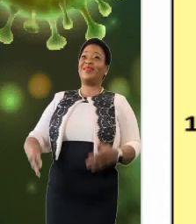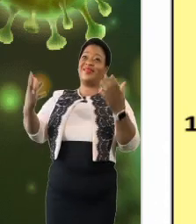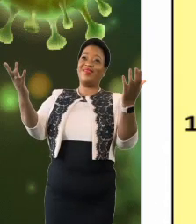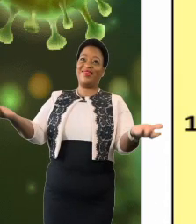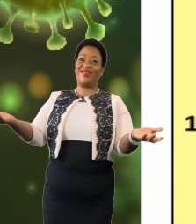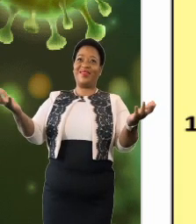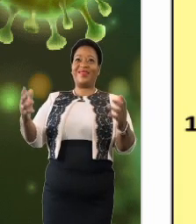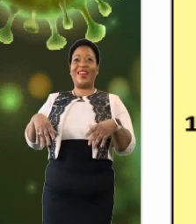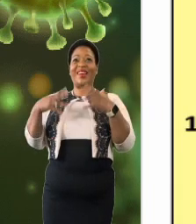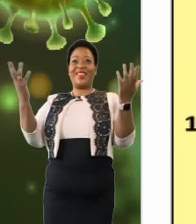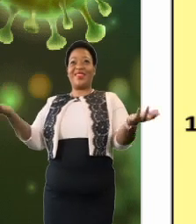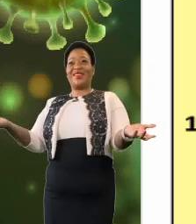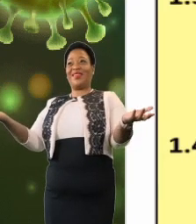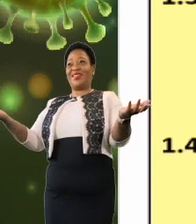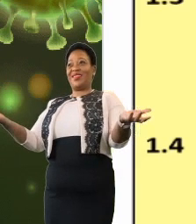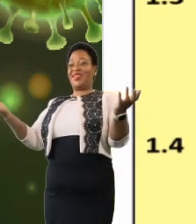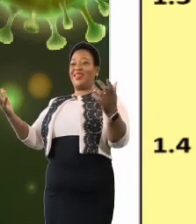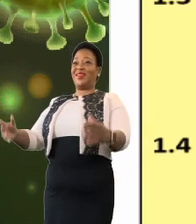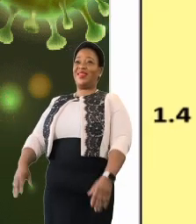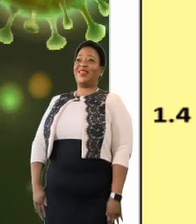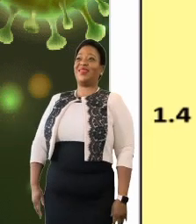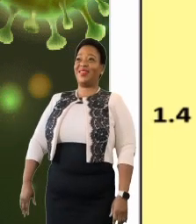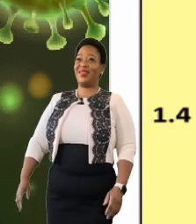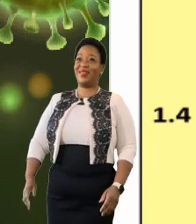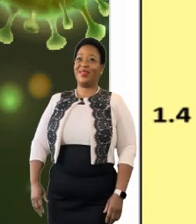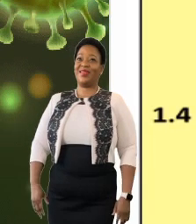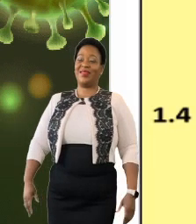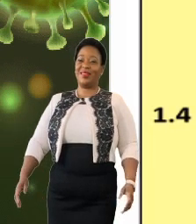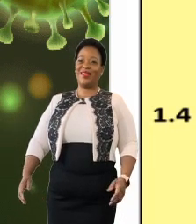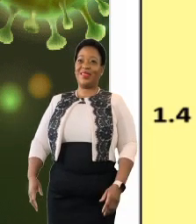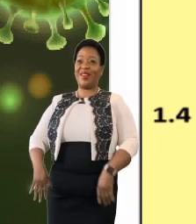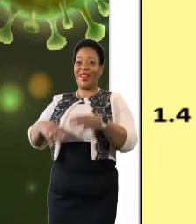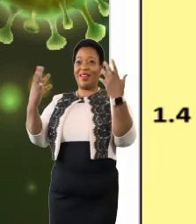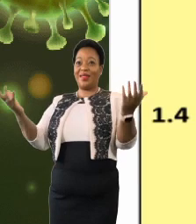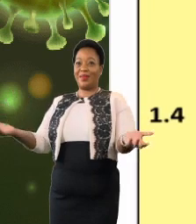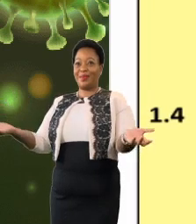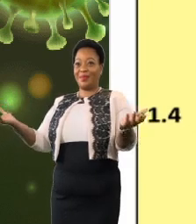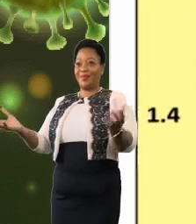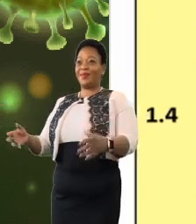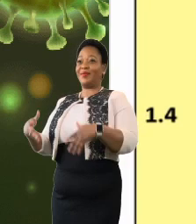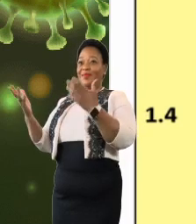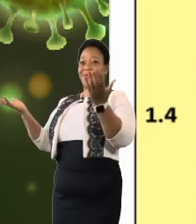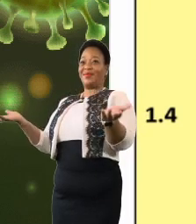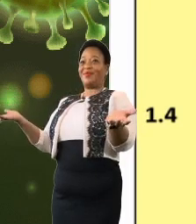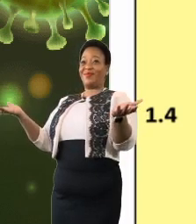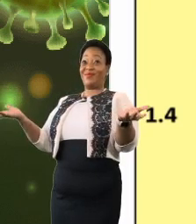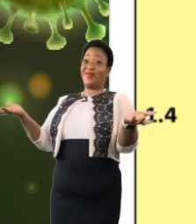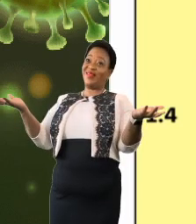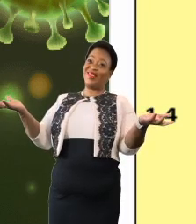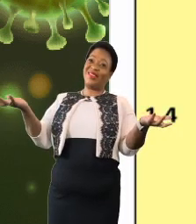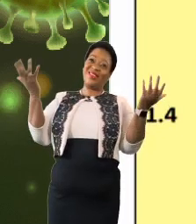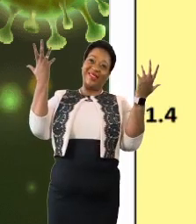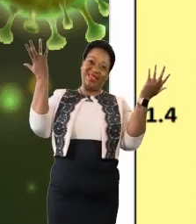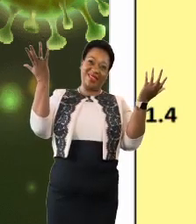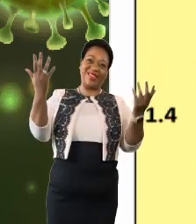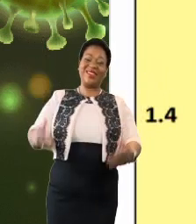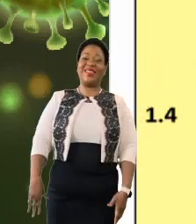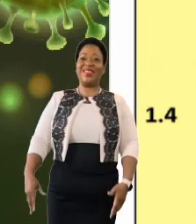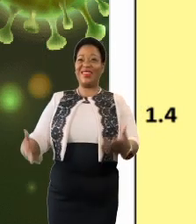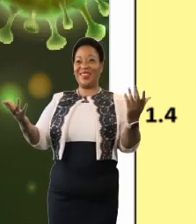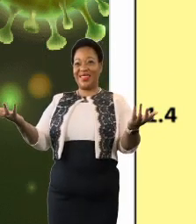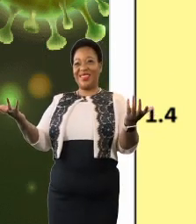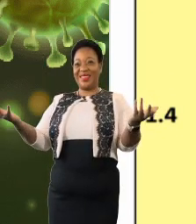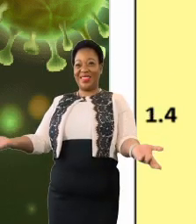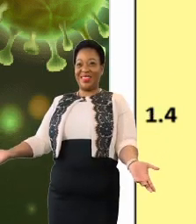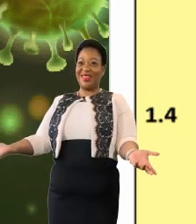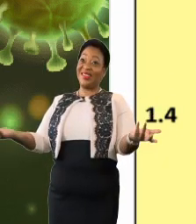lot of time. I think MEC in her opening remarks have covered us quite well on this context and background. But just let me just